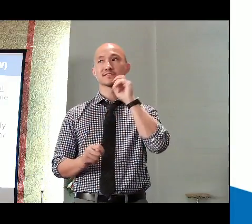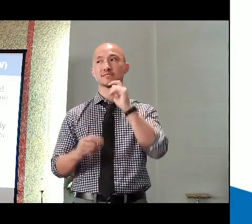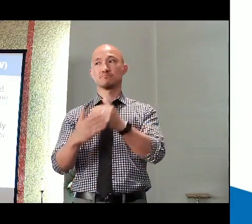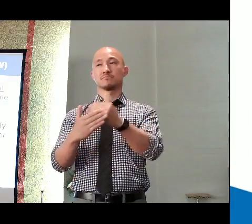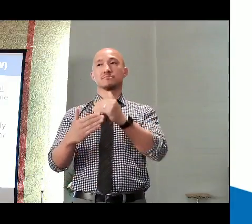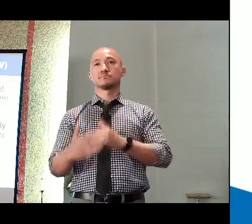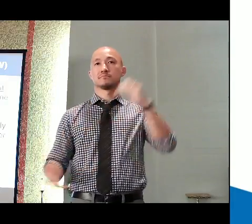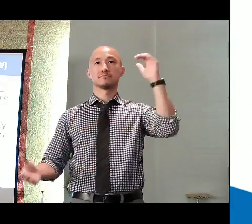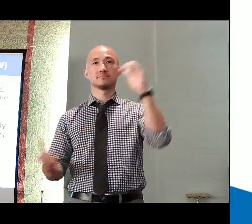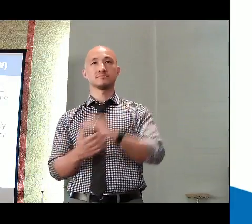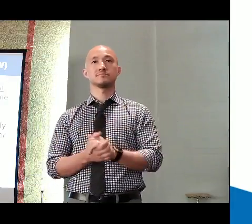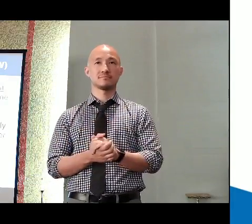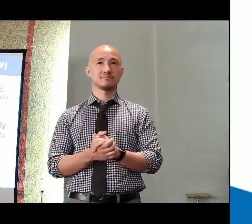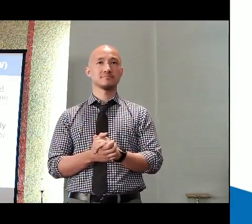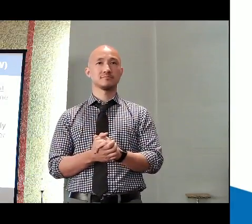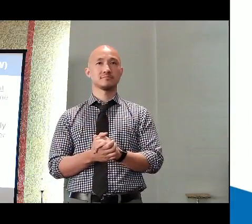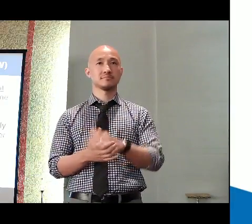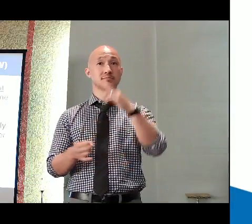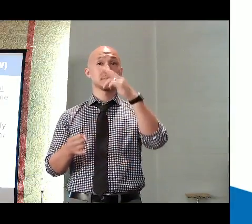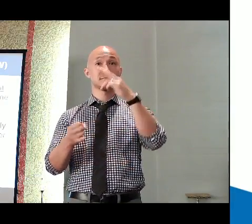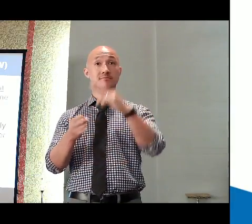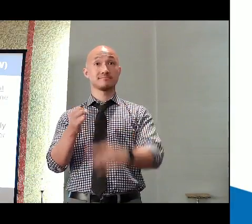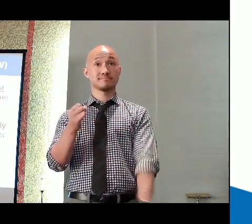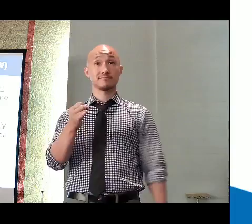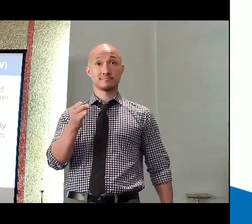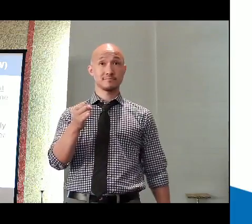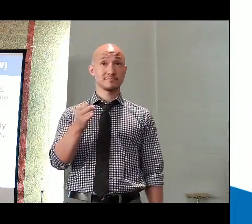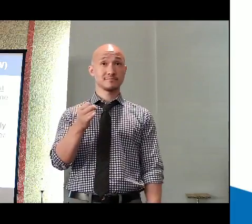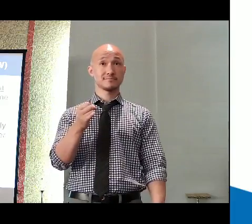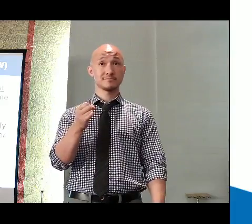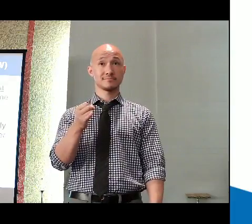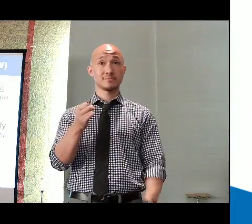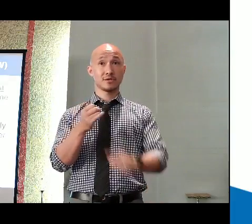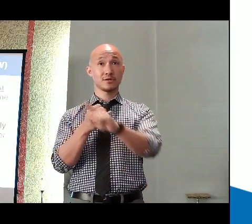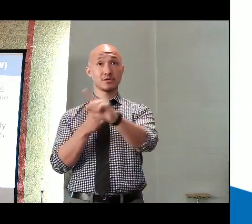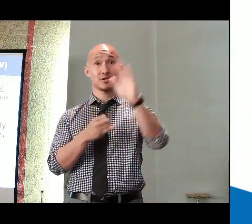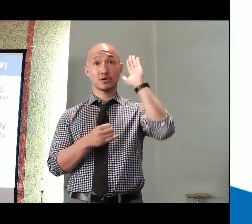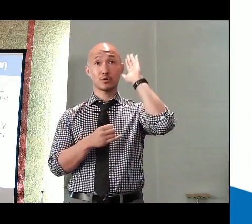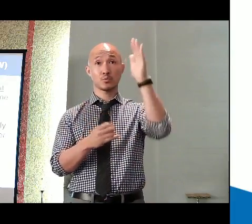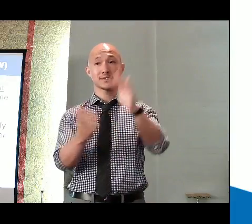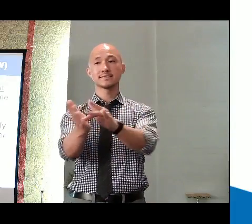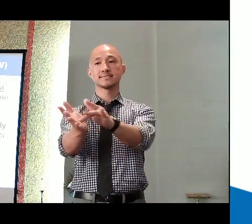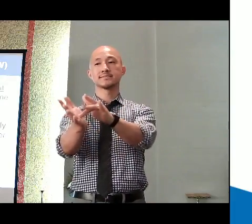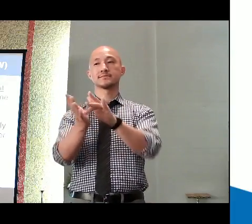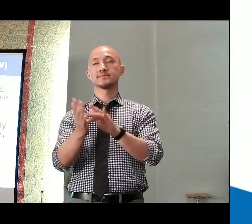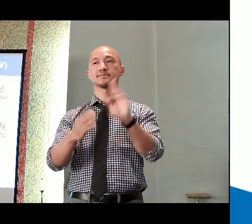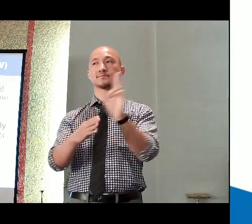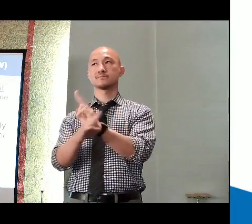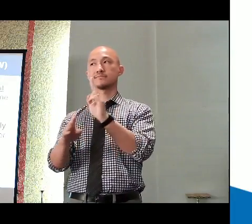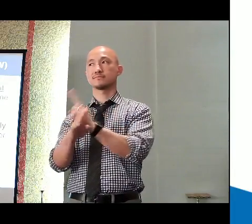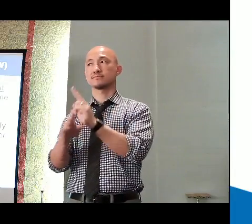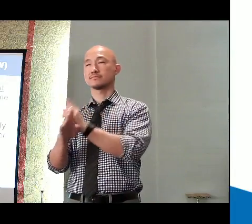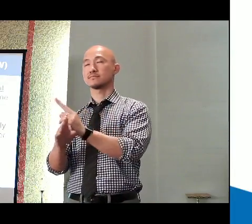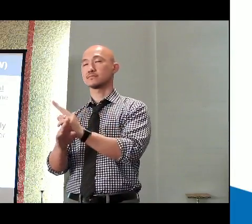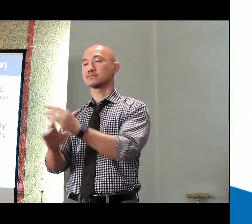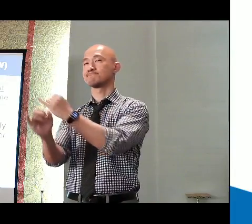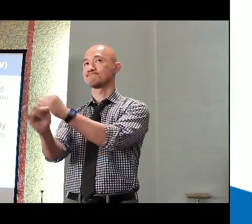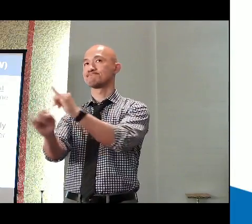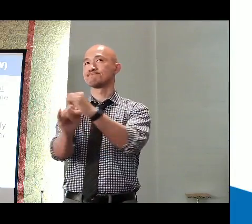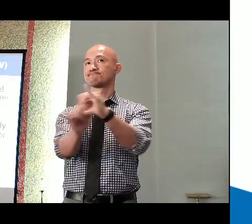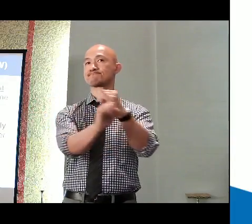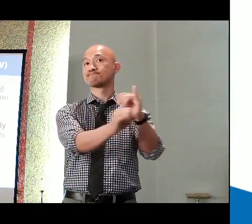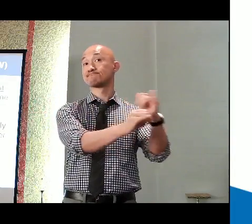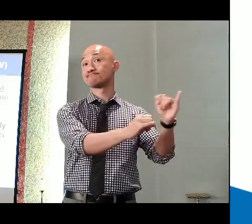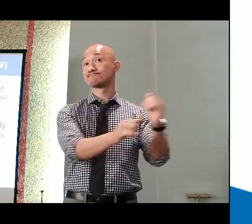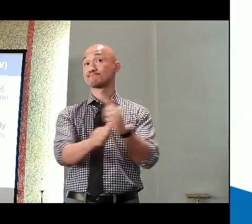flesh, we're going to end up taking advantage and exploiting one another. That's one of the ways